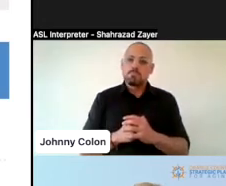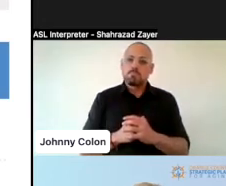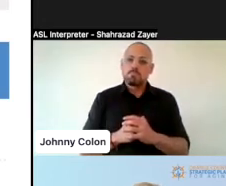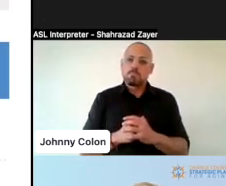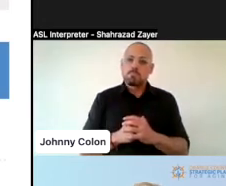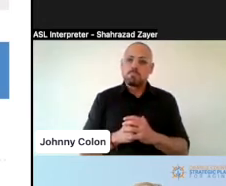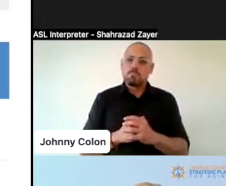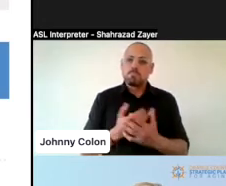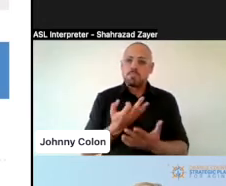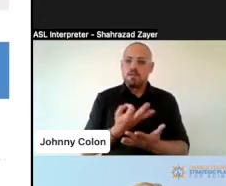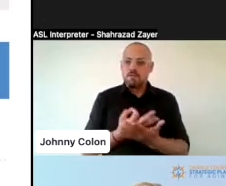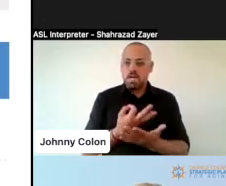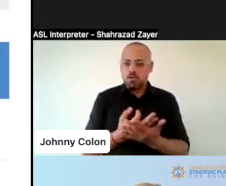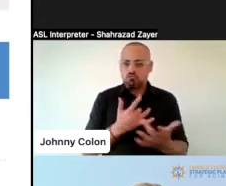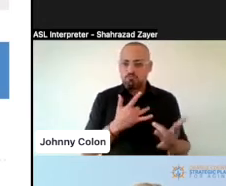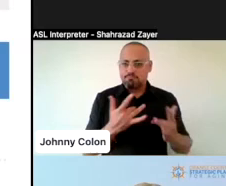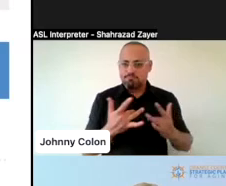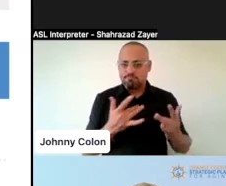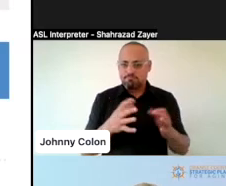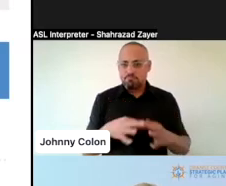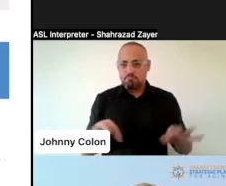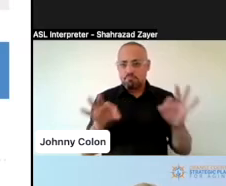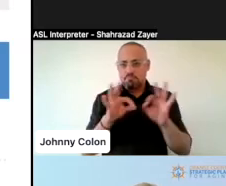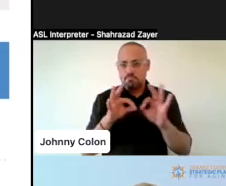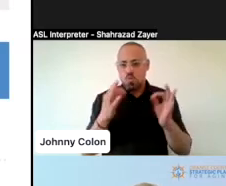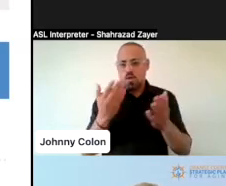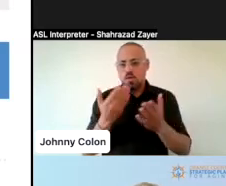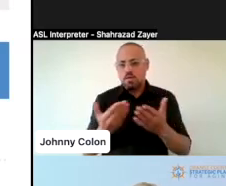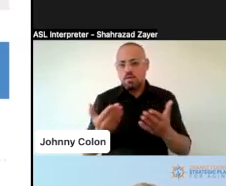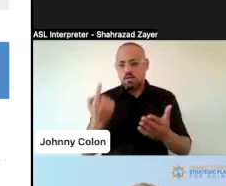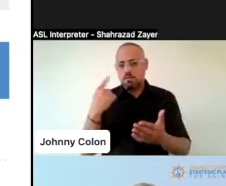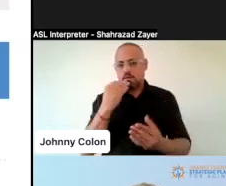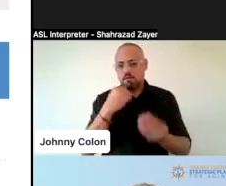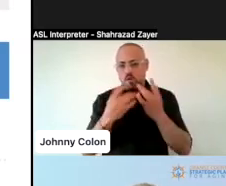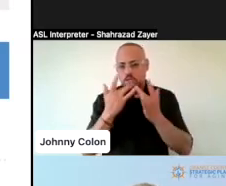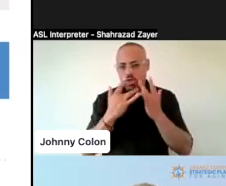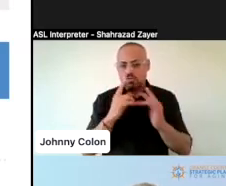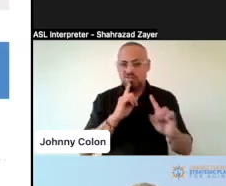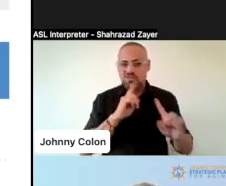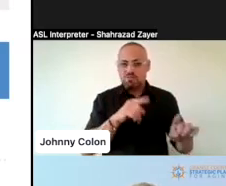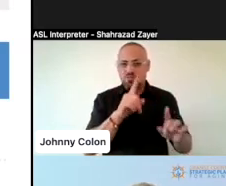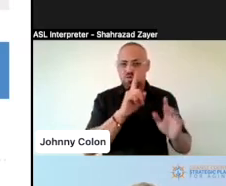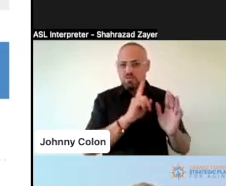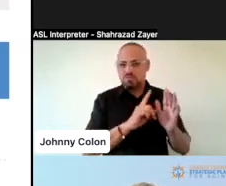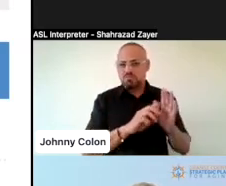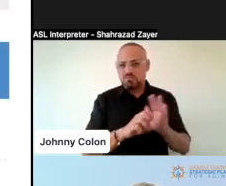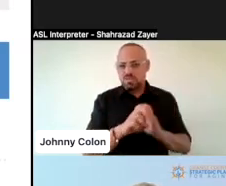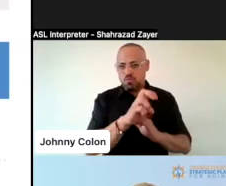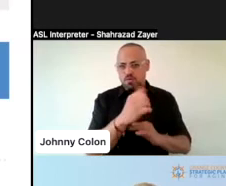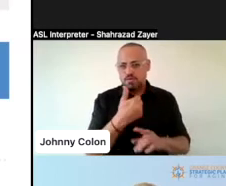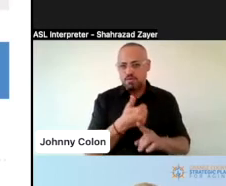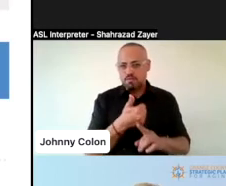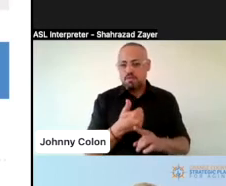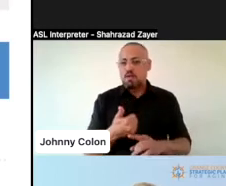financial considerations are key factors in food insecurity, which the report explores. For instance, those who